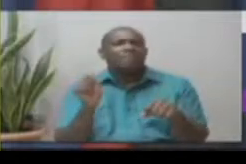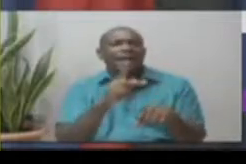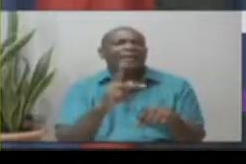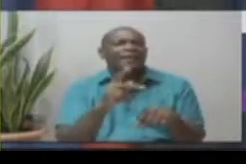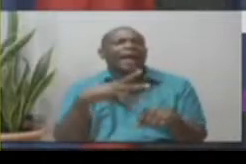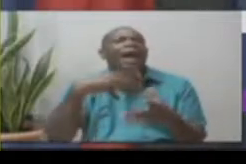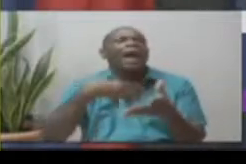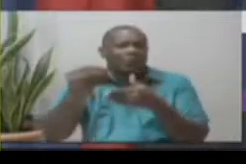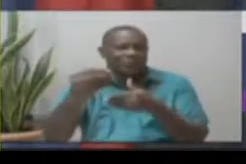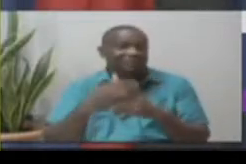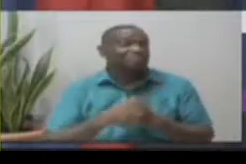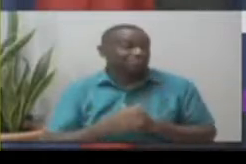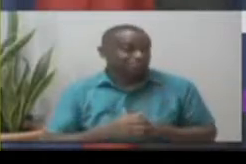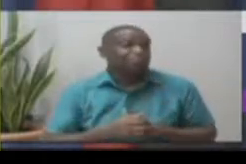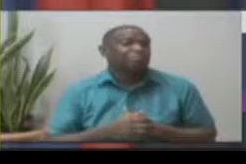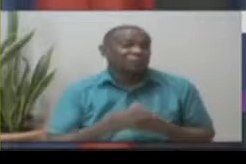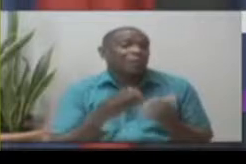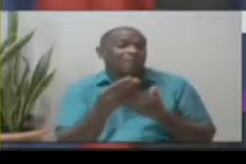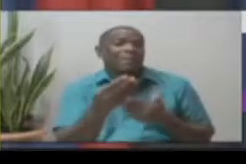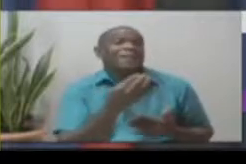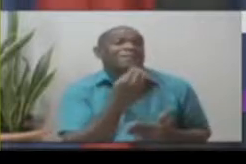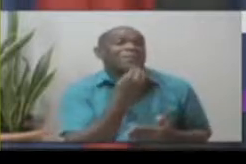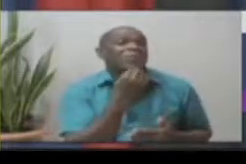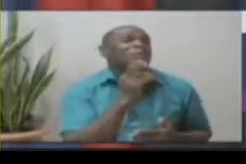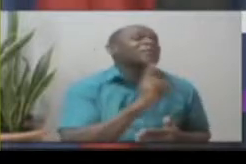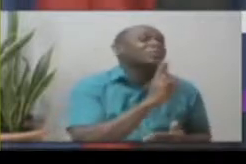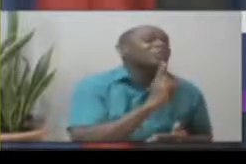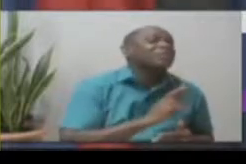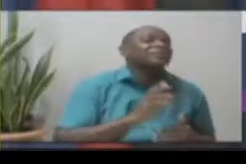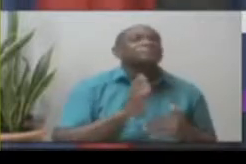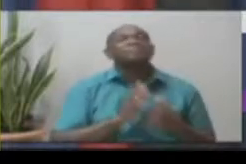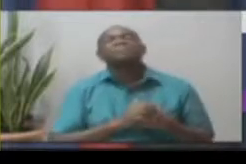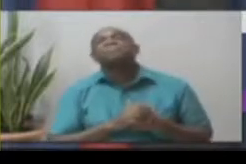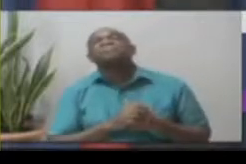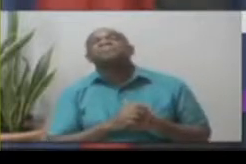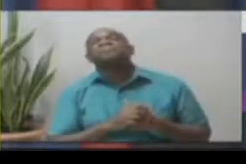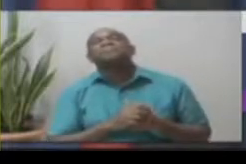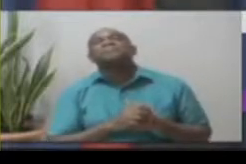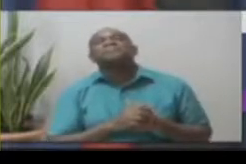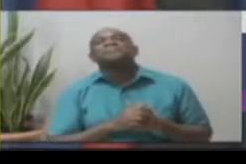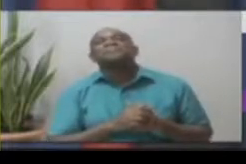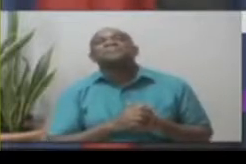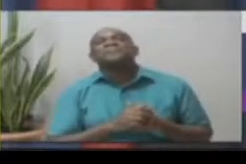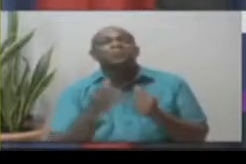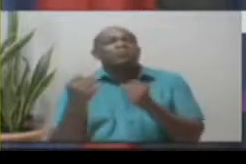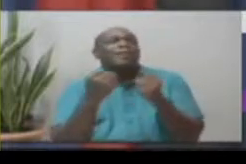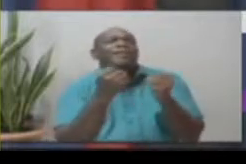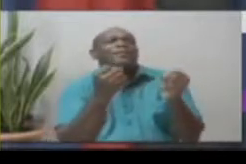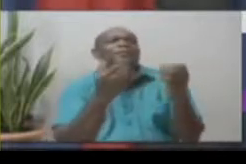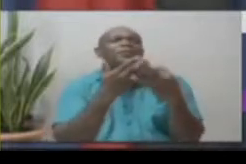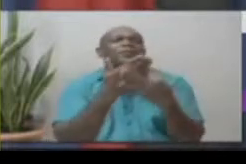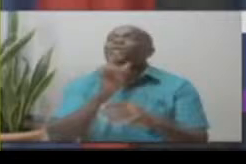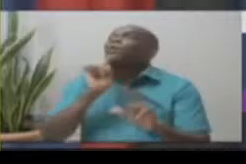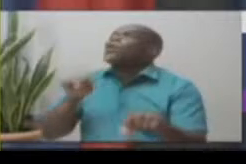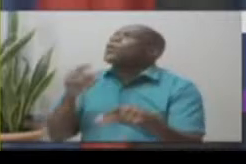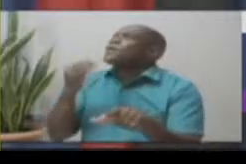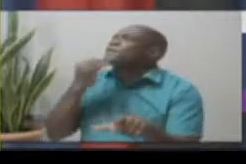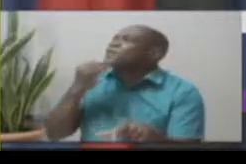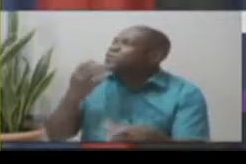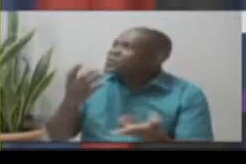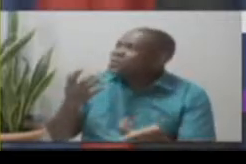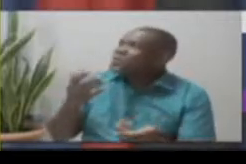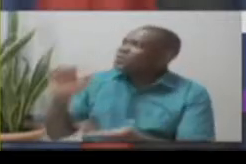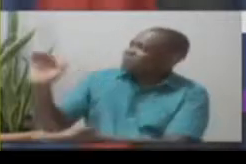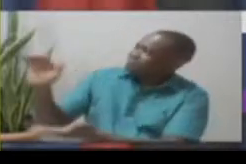reason why we start this on Monday and not Friday or Saturday. I would love to have announced